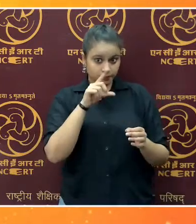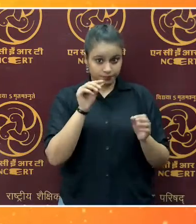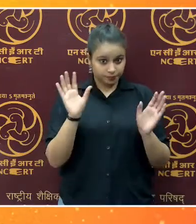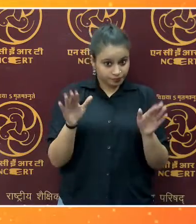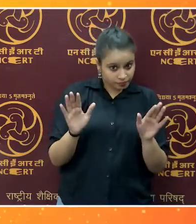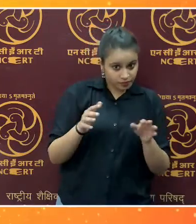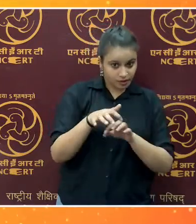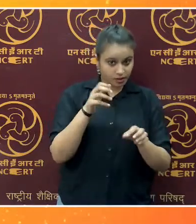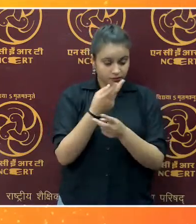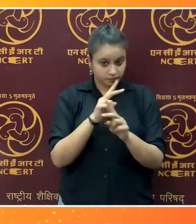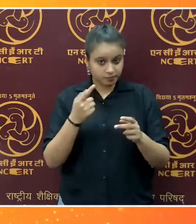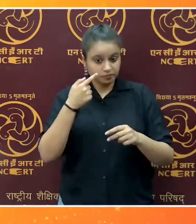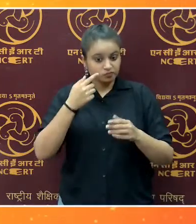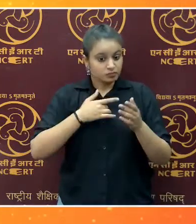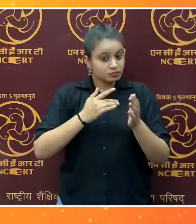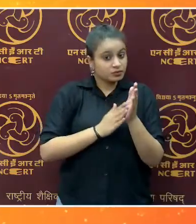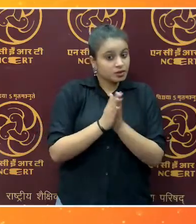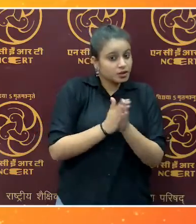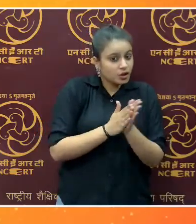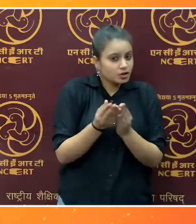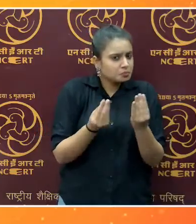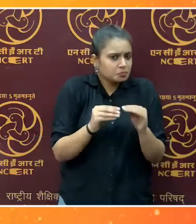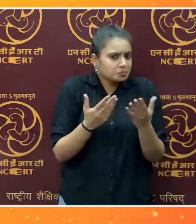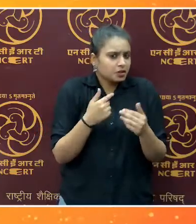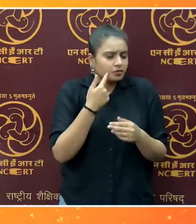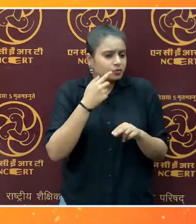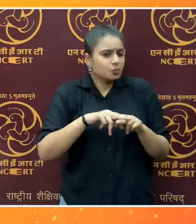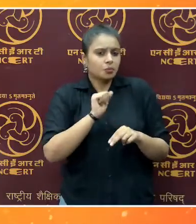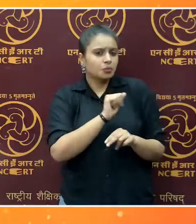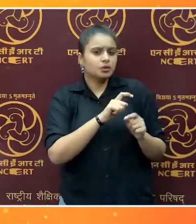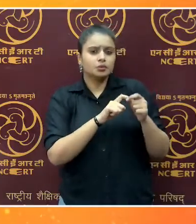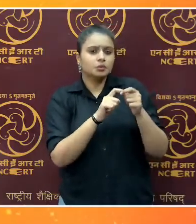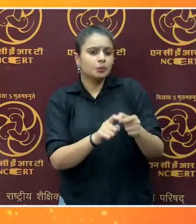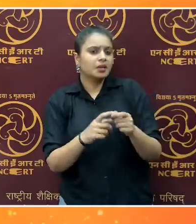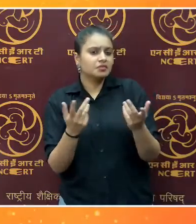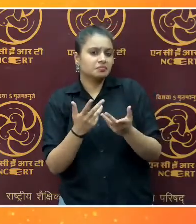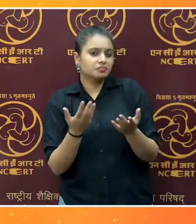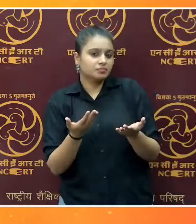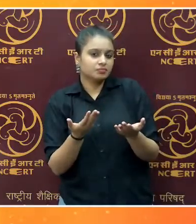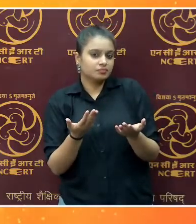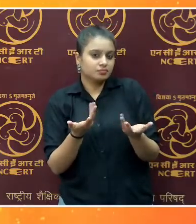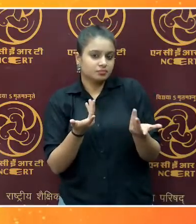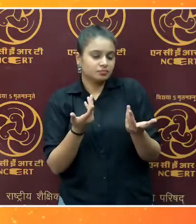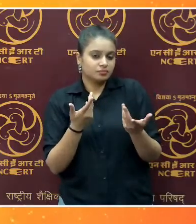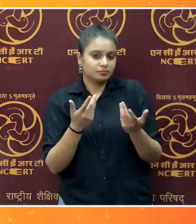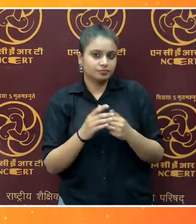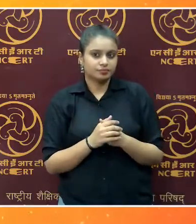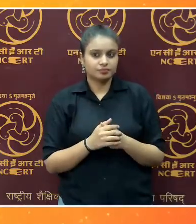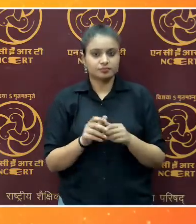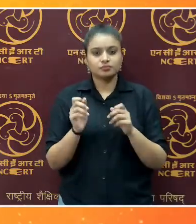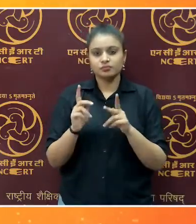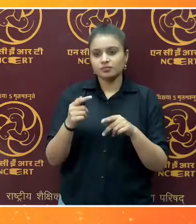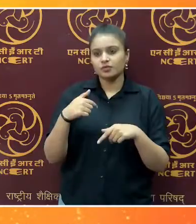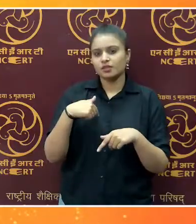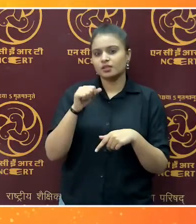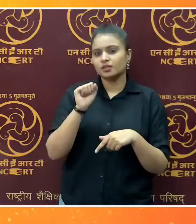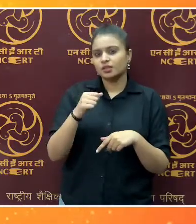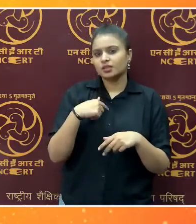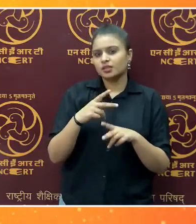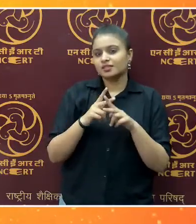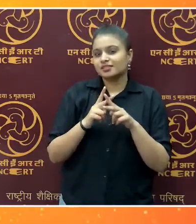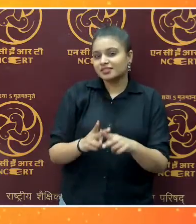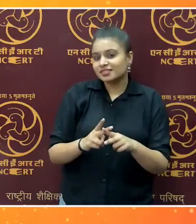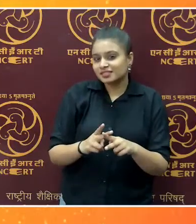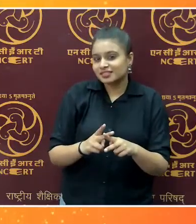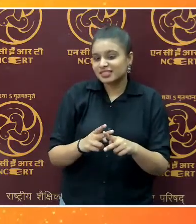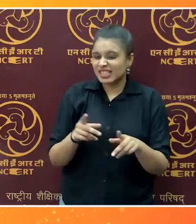Absolutely. I mean, you have this curiosity. What to would know your them well. question be to your favorite animal if you had to ask a question? Well, why can't you stay disciplined all